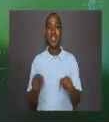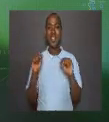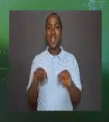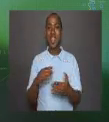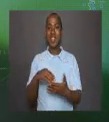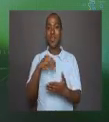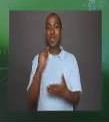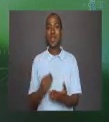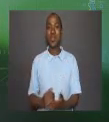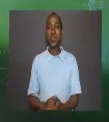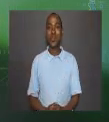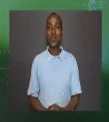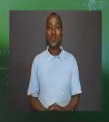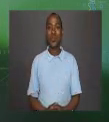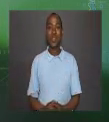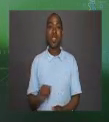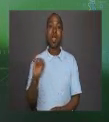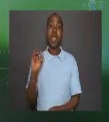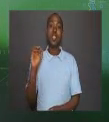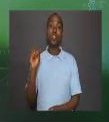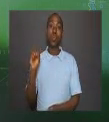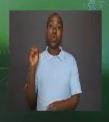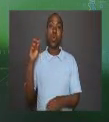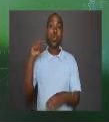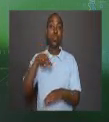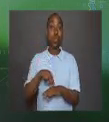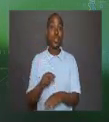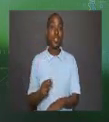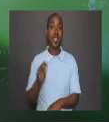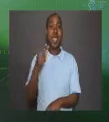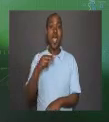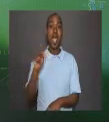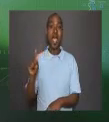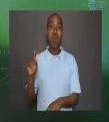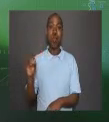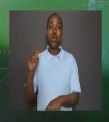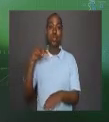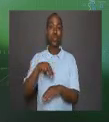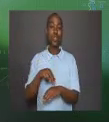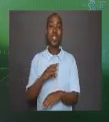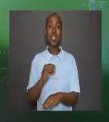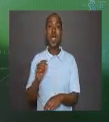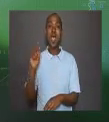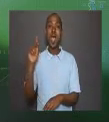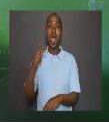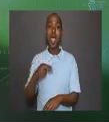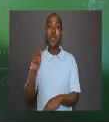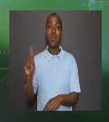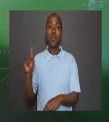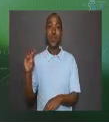Today, we learned about isotonic, hypotonic, and hypertonic